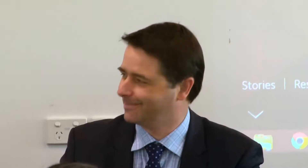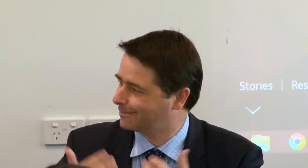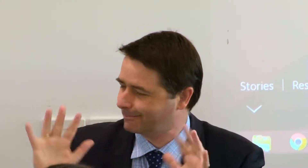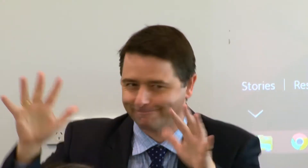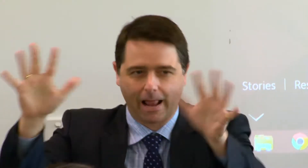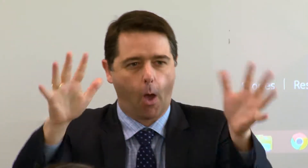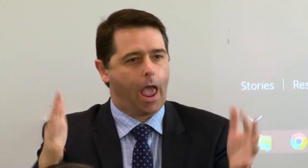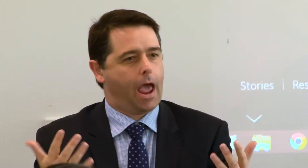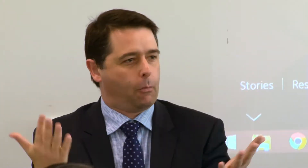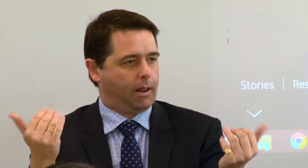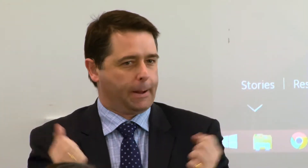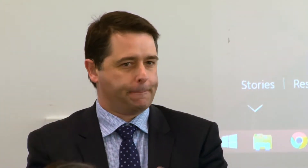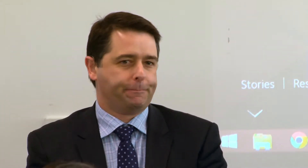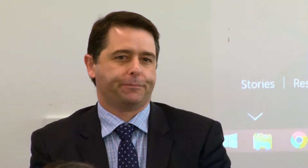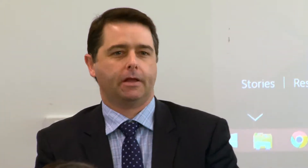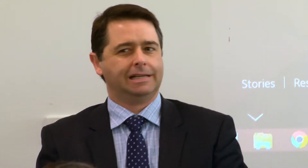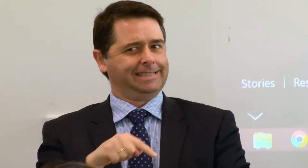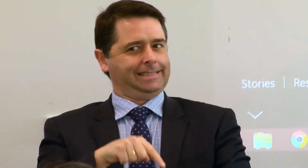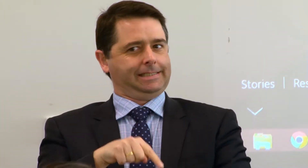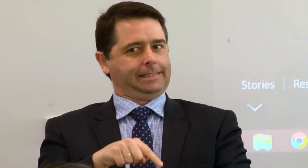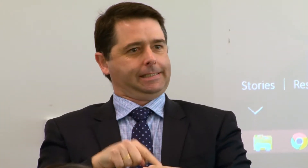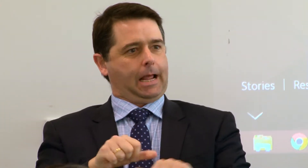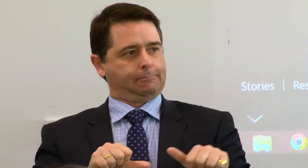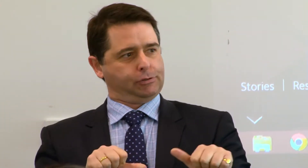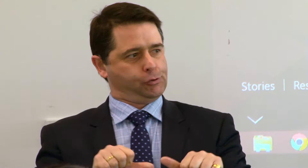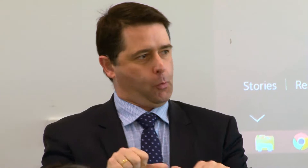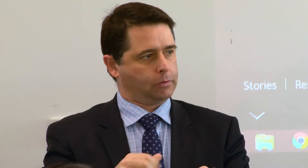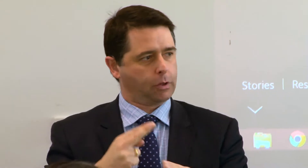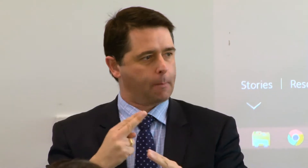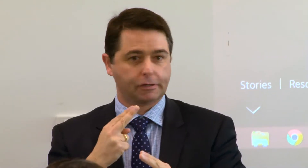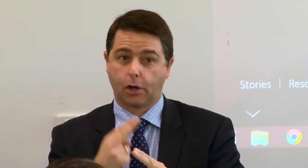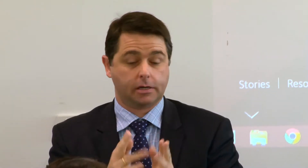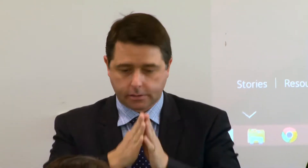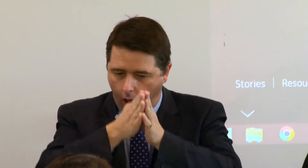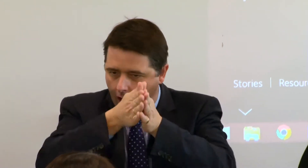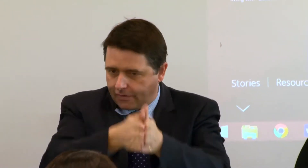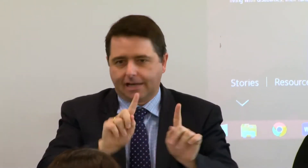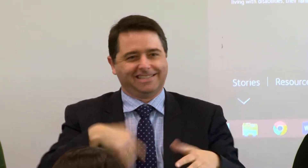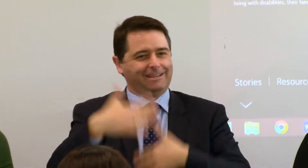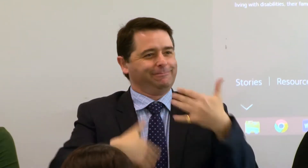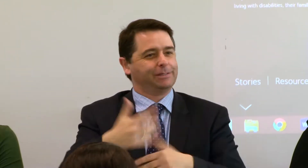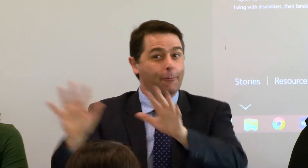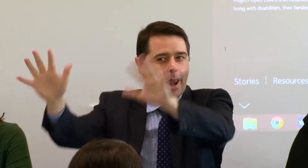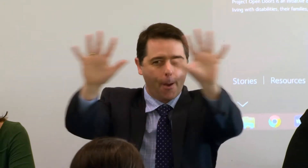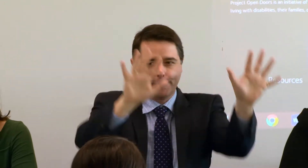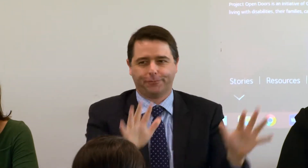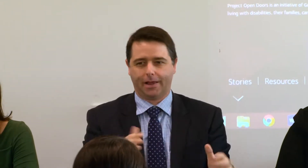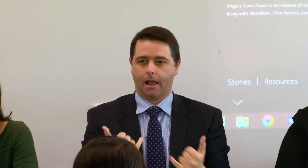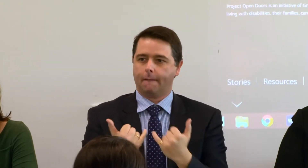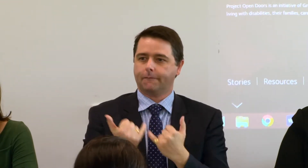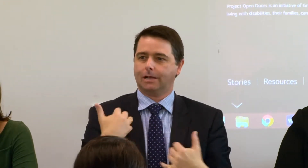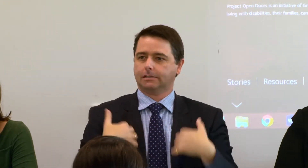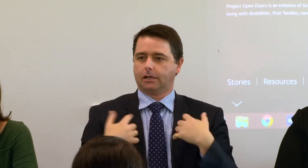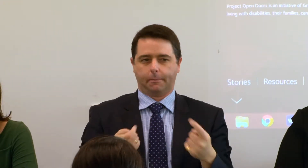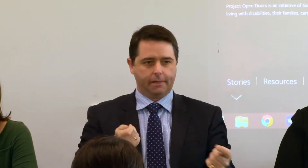Thank you very much, Susan. Hello, everybody, and welcome. Time is short, so we're going to dive straight